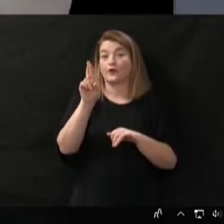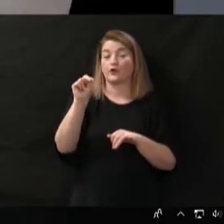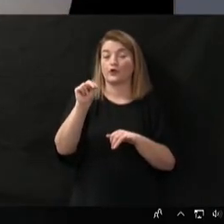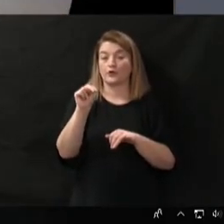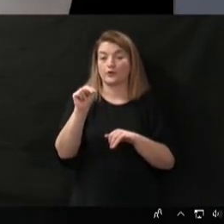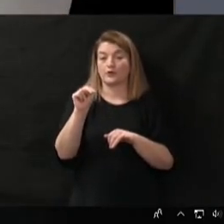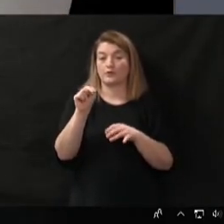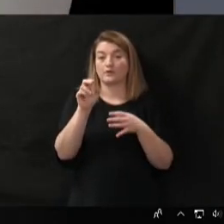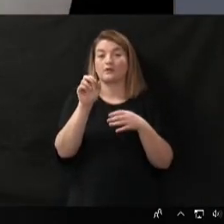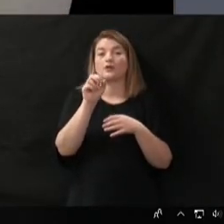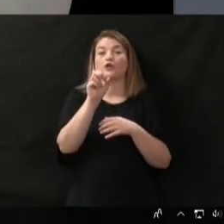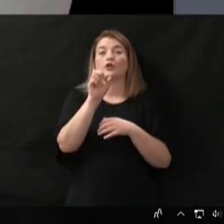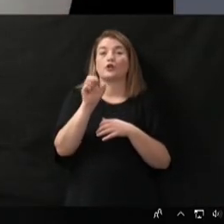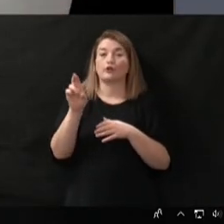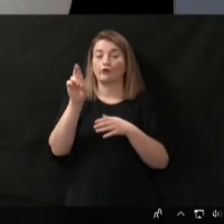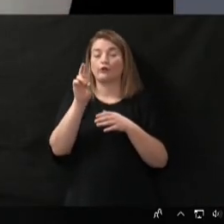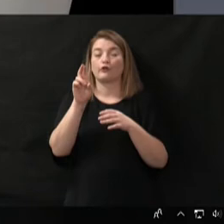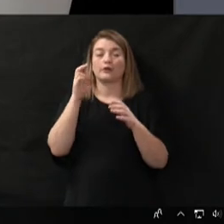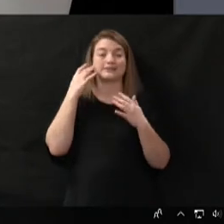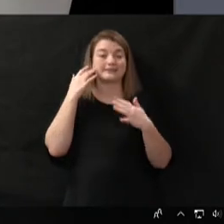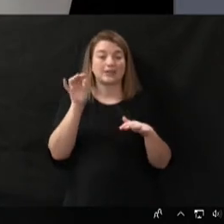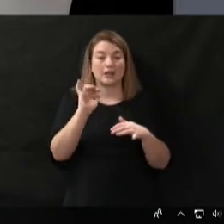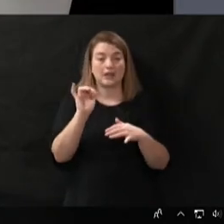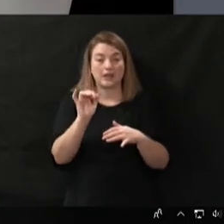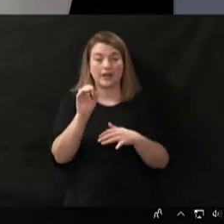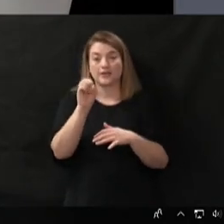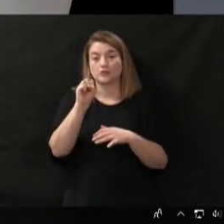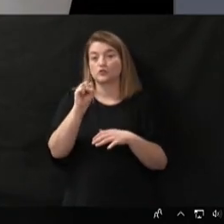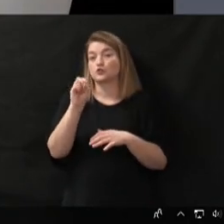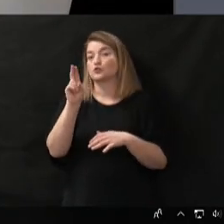I would like you to write the as in surf.